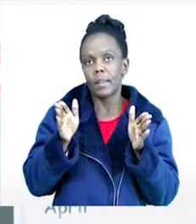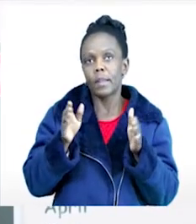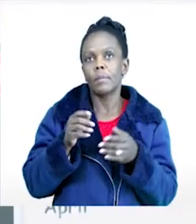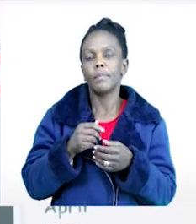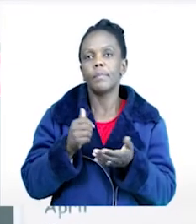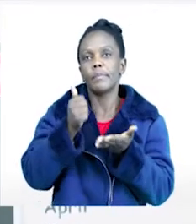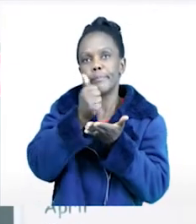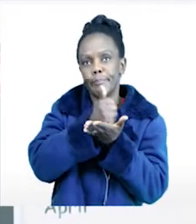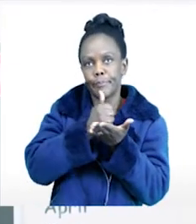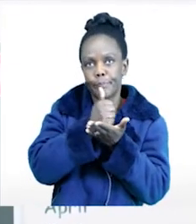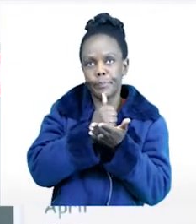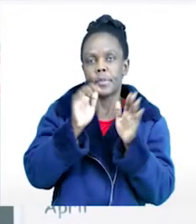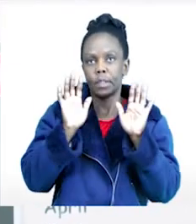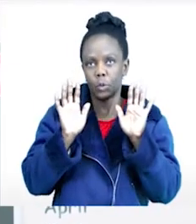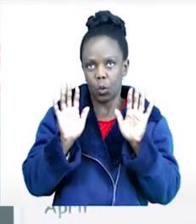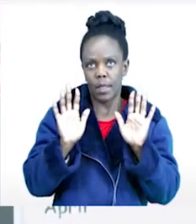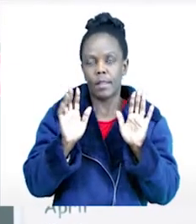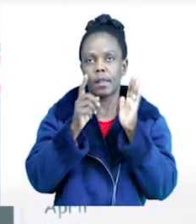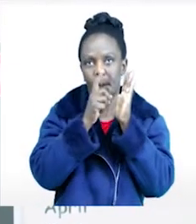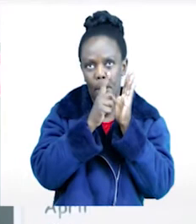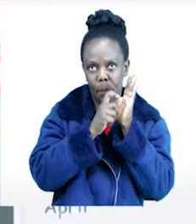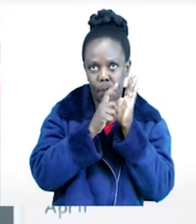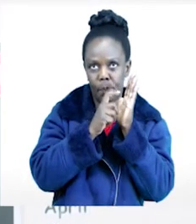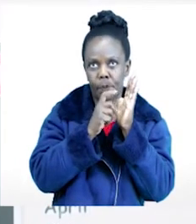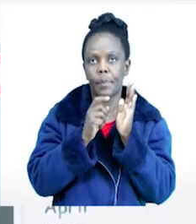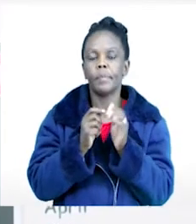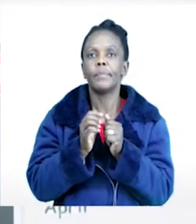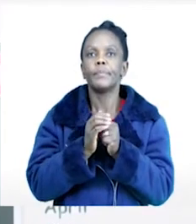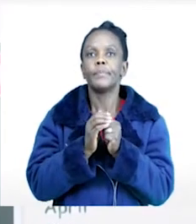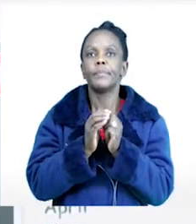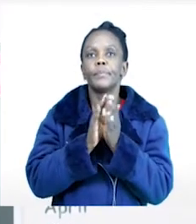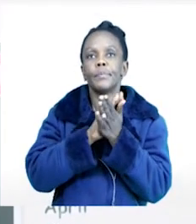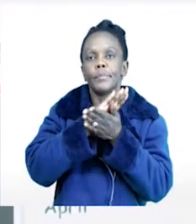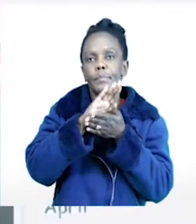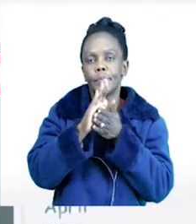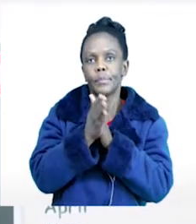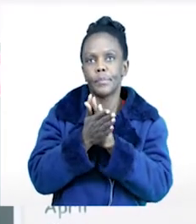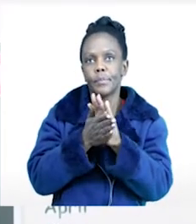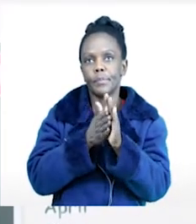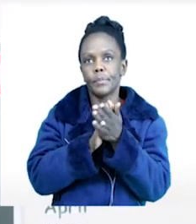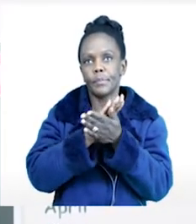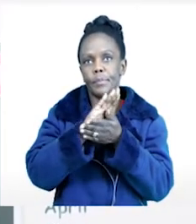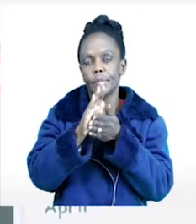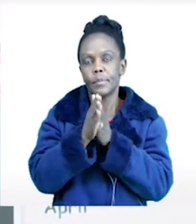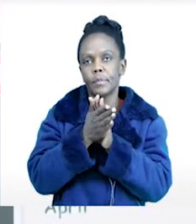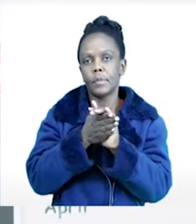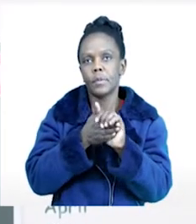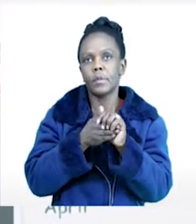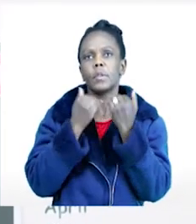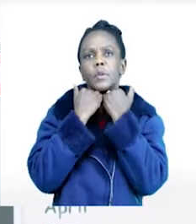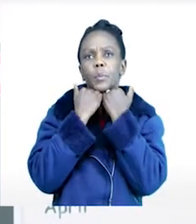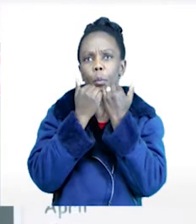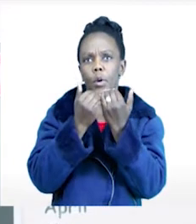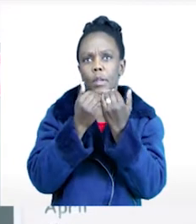we must sanitize our hands. Remember, it's also important to wear a mask every time you